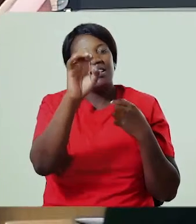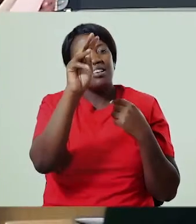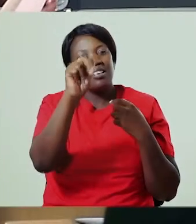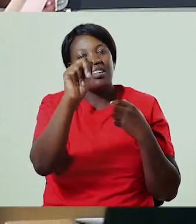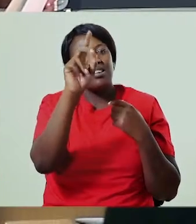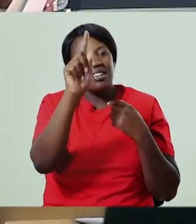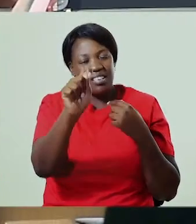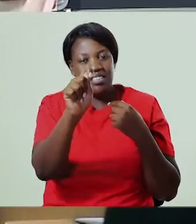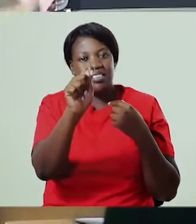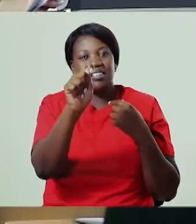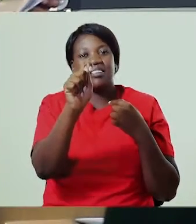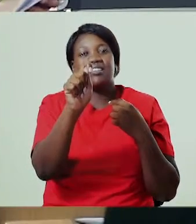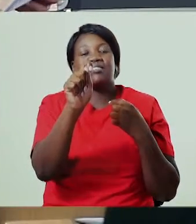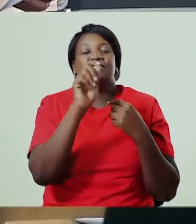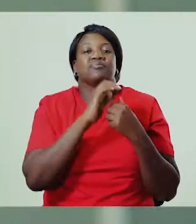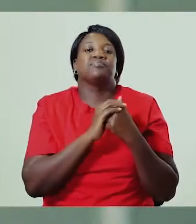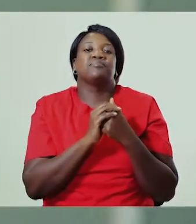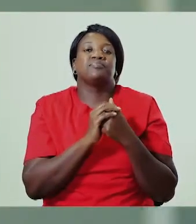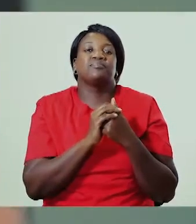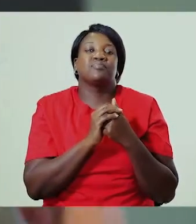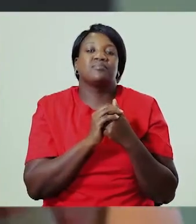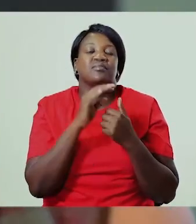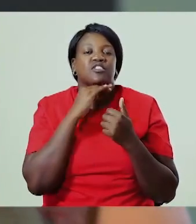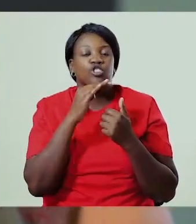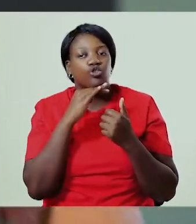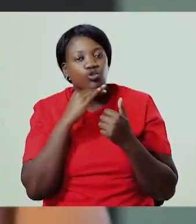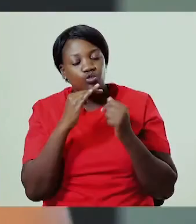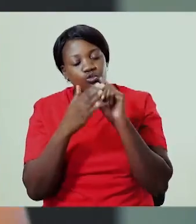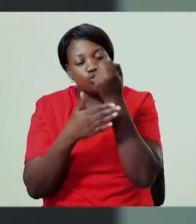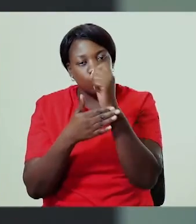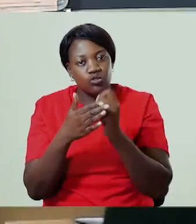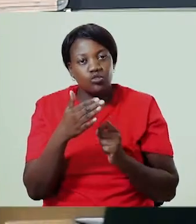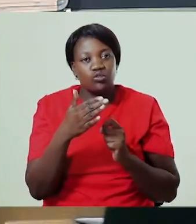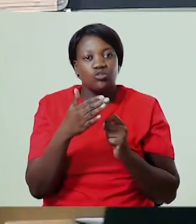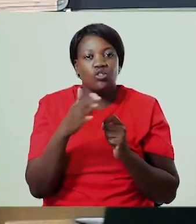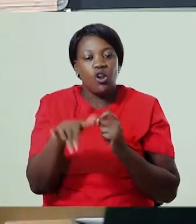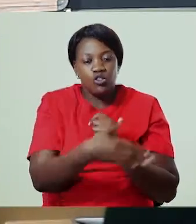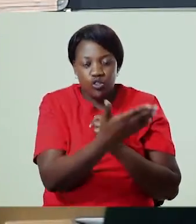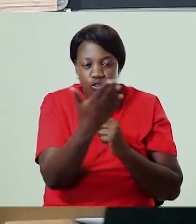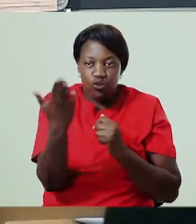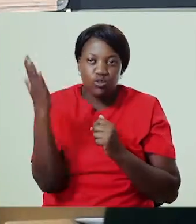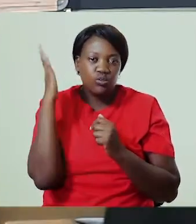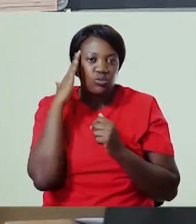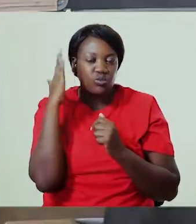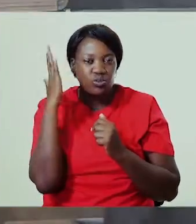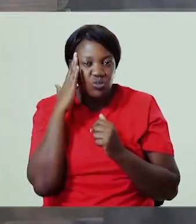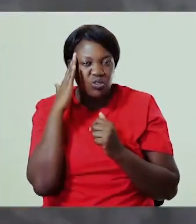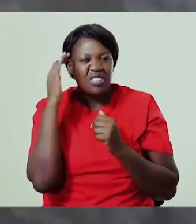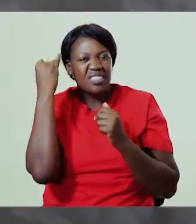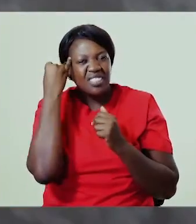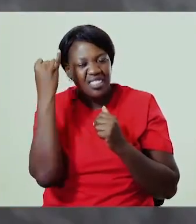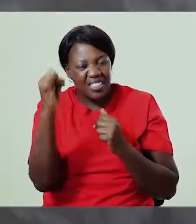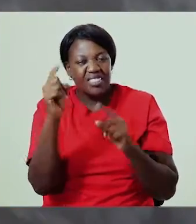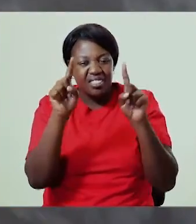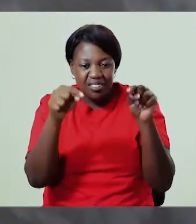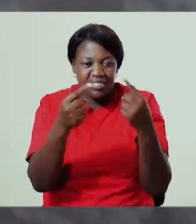O-M-N-I-S-C-I-E-N-T, omniscient narrator. The author writes the story from knowing all the thoughts, motives, and